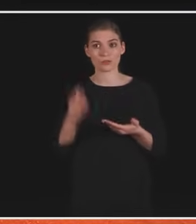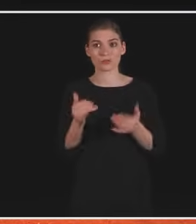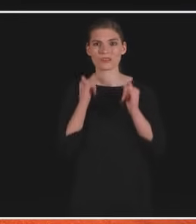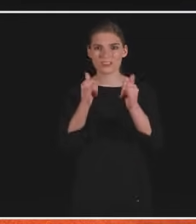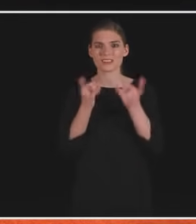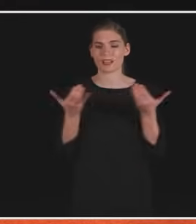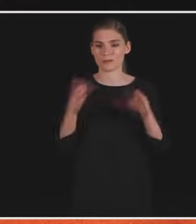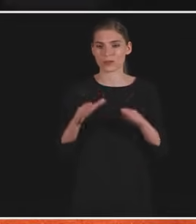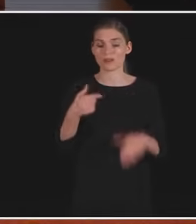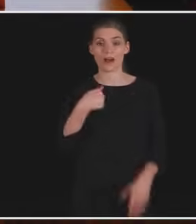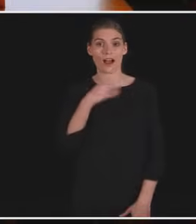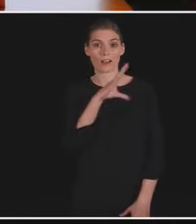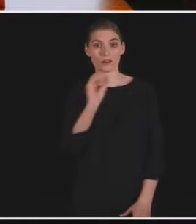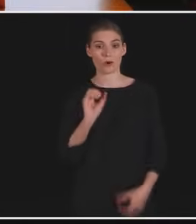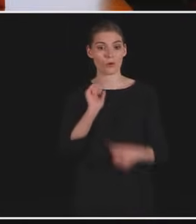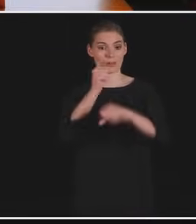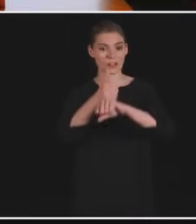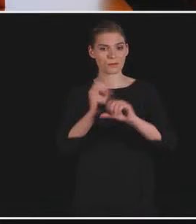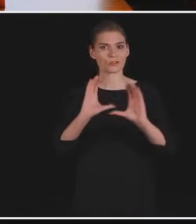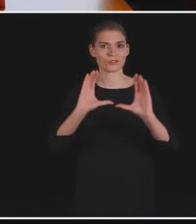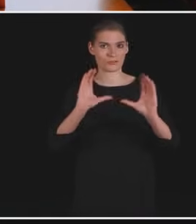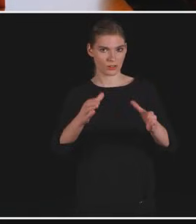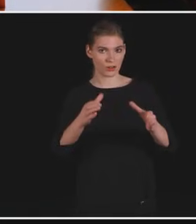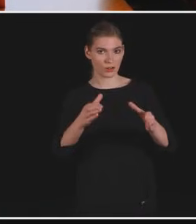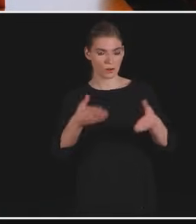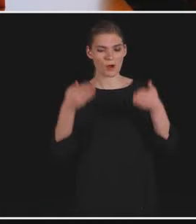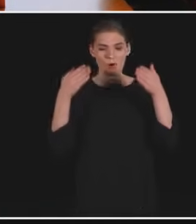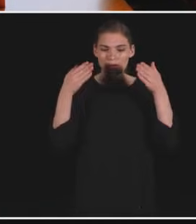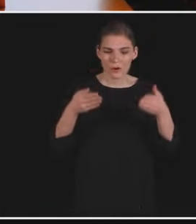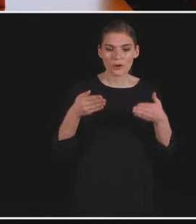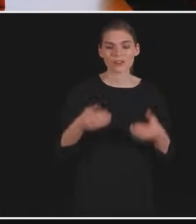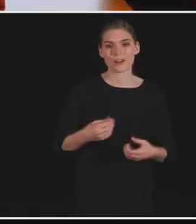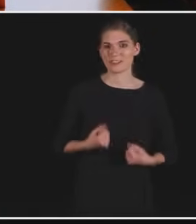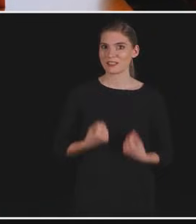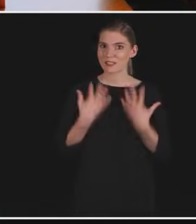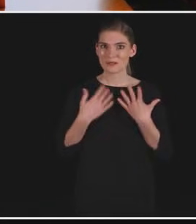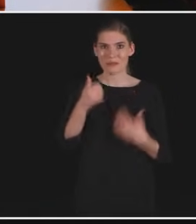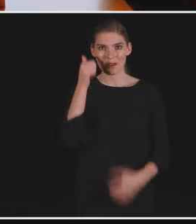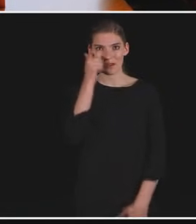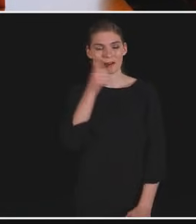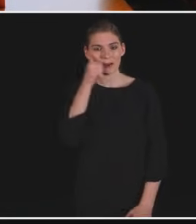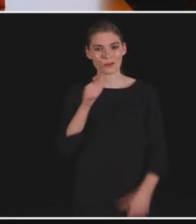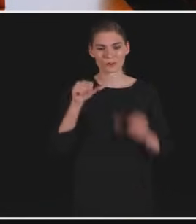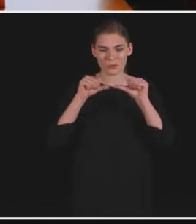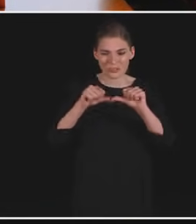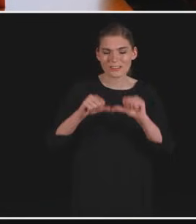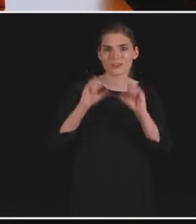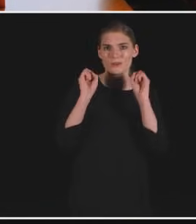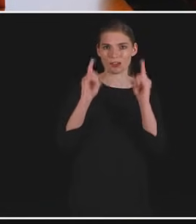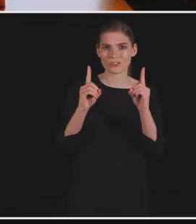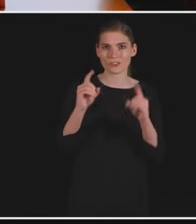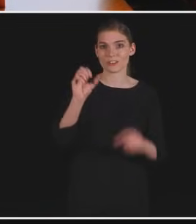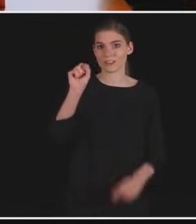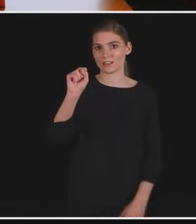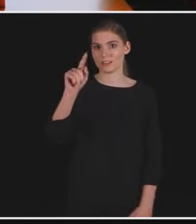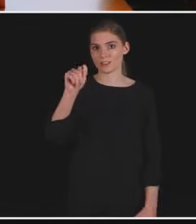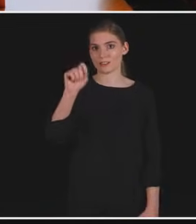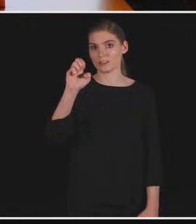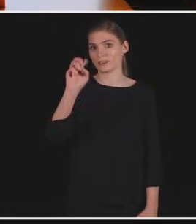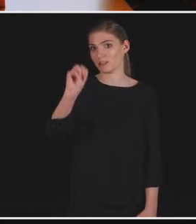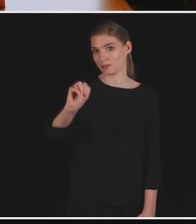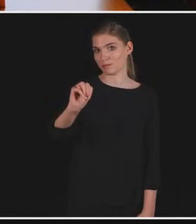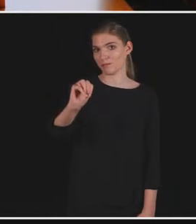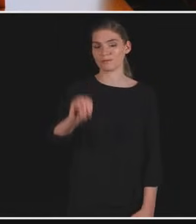same opportunities. That's why I co-founded a nonprofit organization dedicated to inspiring girls to pursue